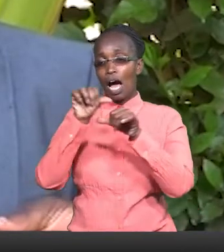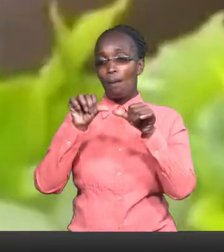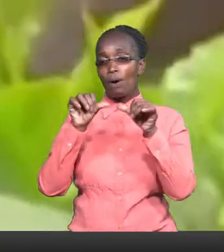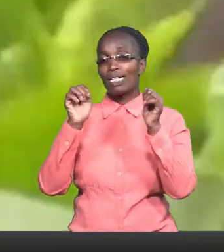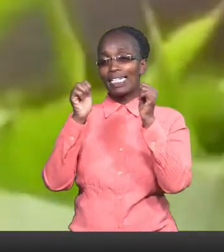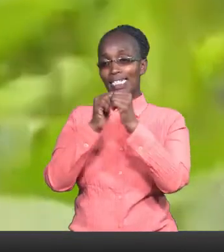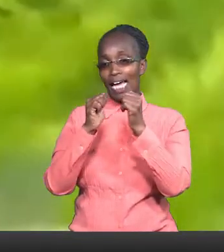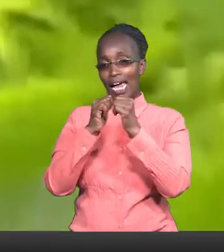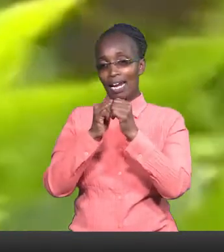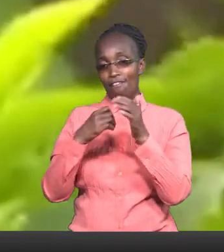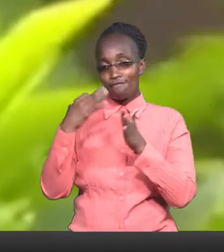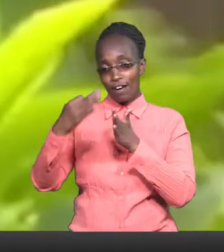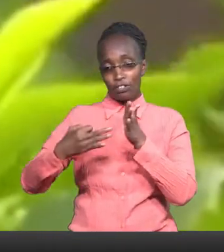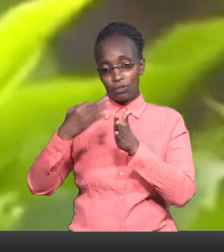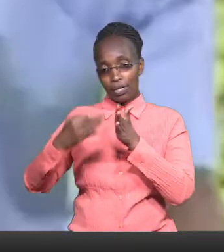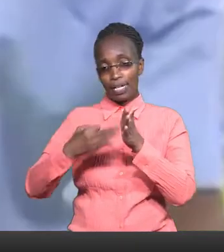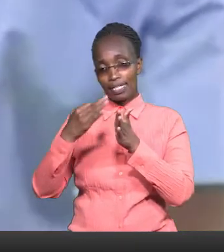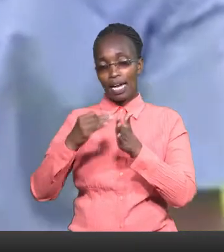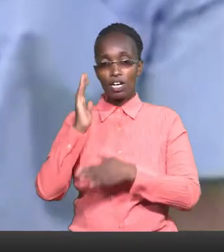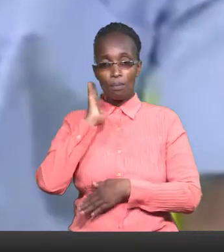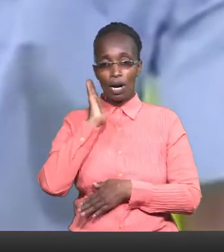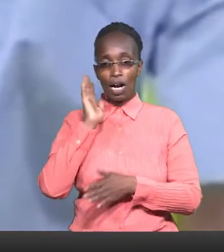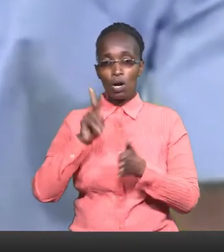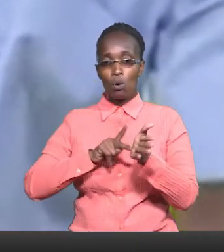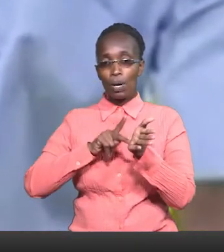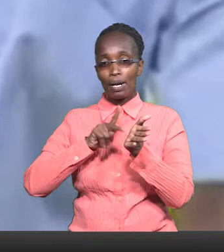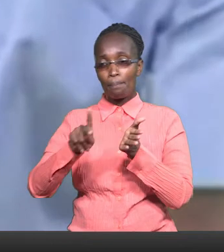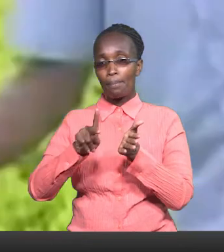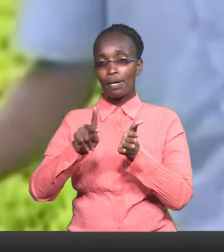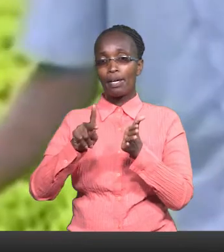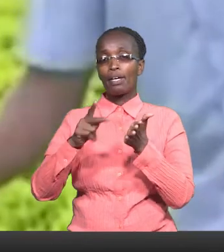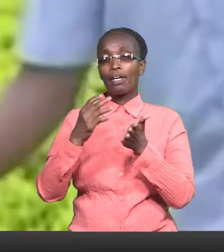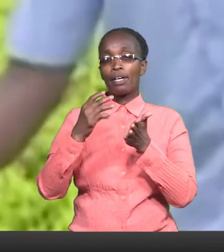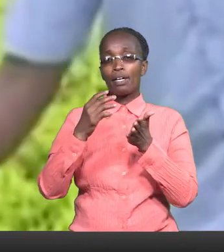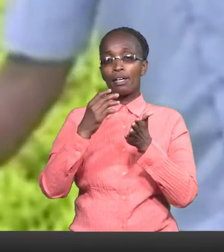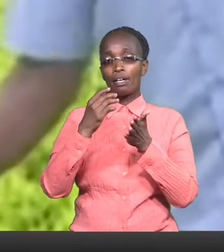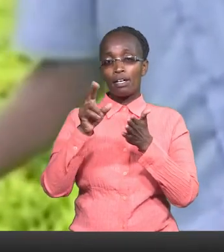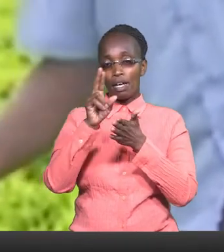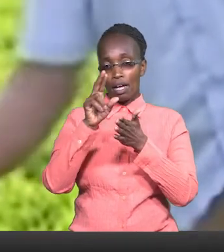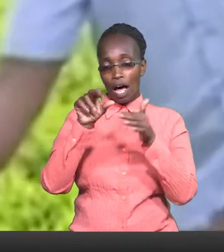restructured. Takriban viwanda 10 vya majani chai kaunti ya Murang'a vitalipa riba kwa viwango